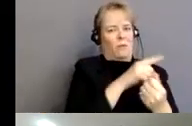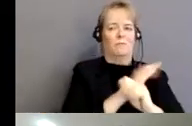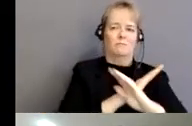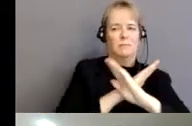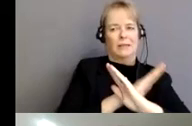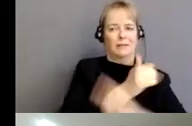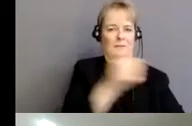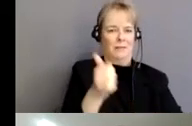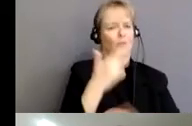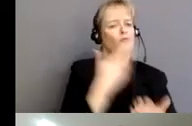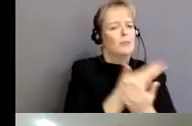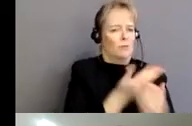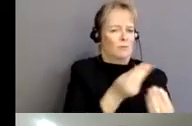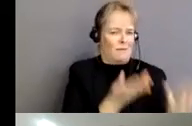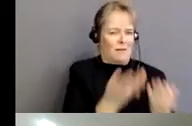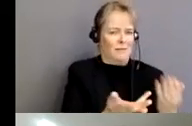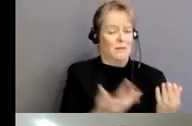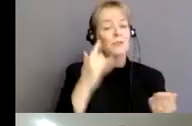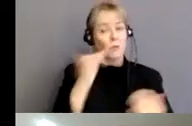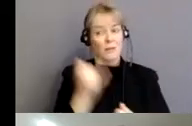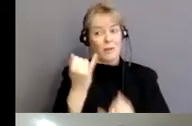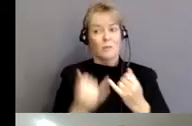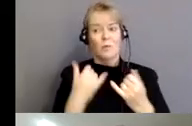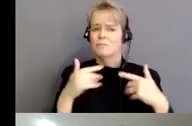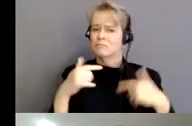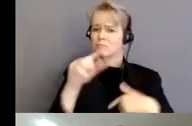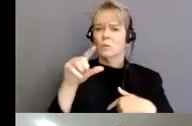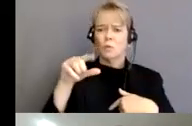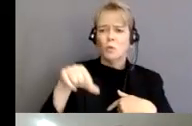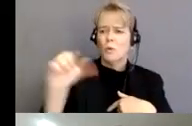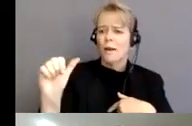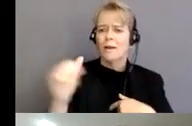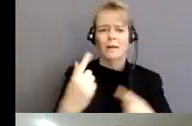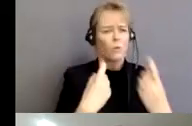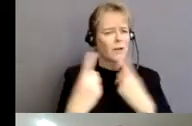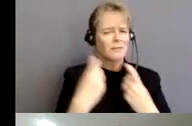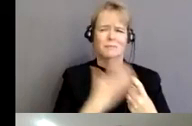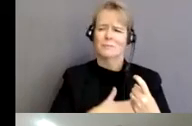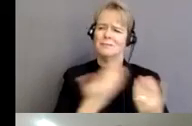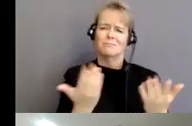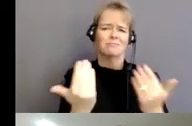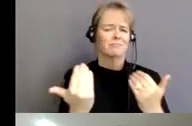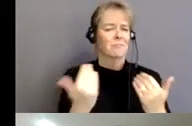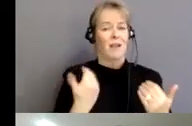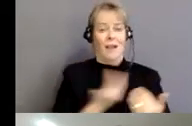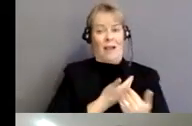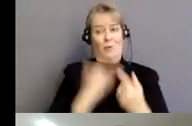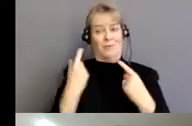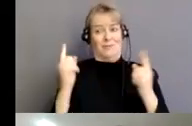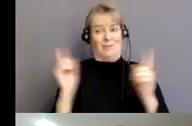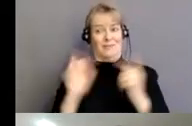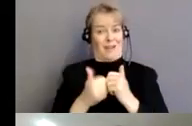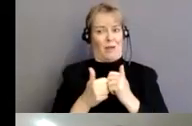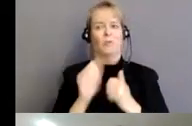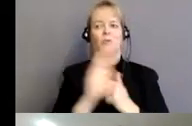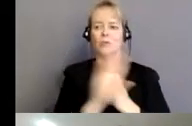period. Please ask your questions. Please reach out to us. Our work can only be successful if you provide us feedback